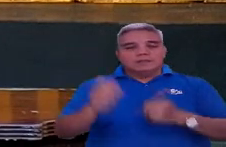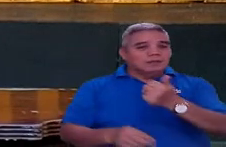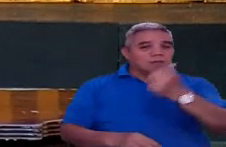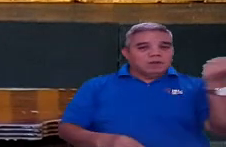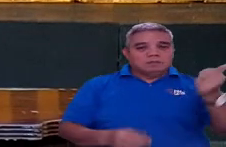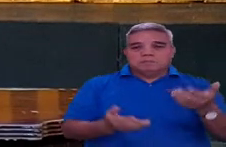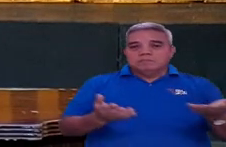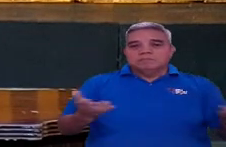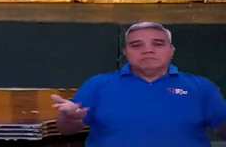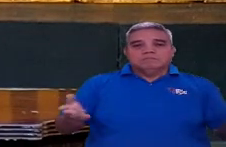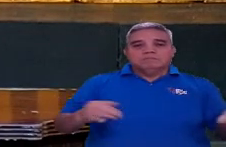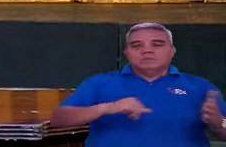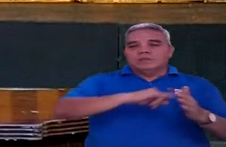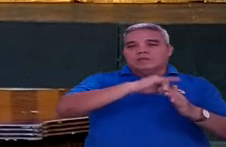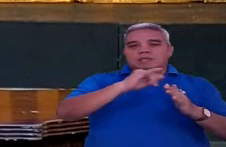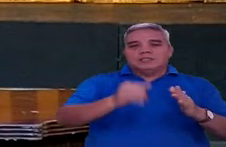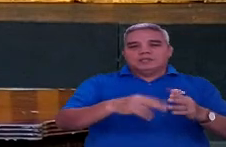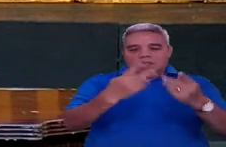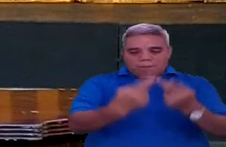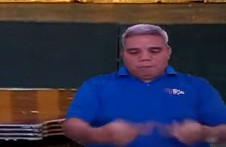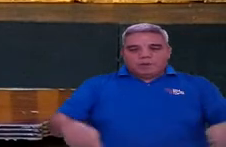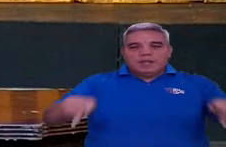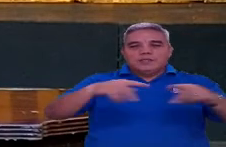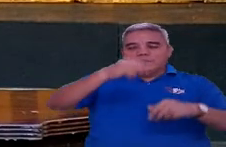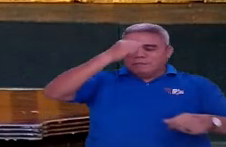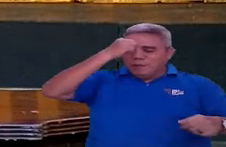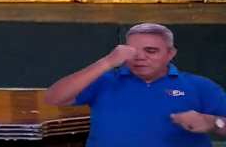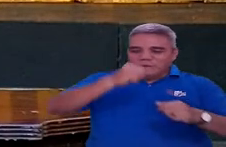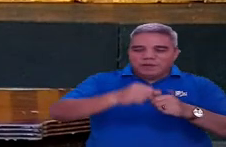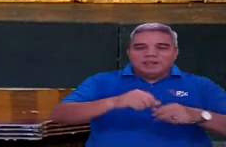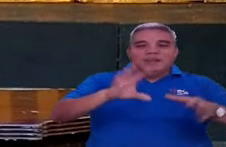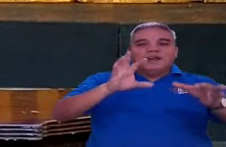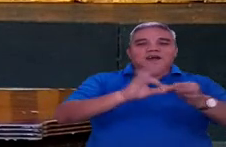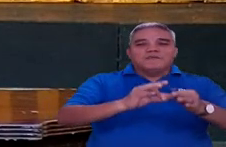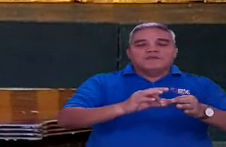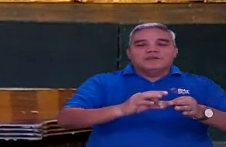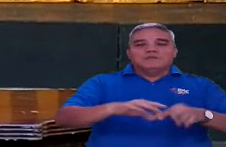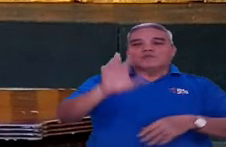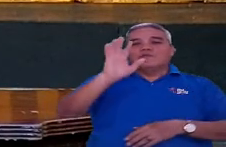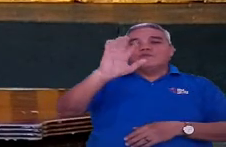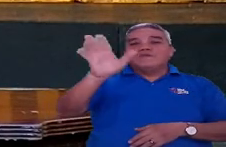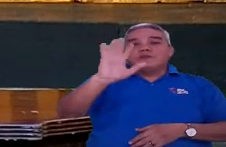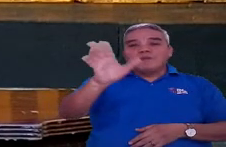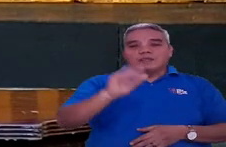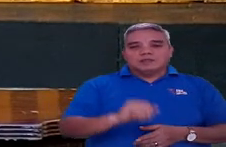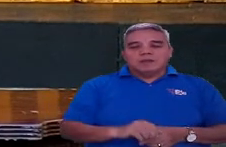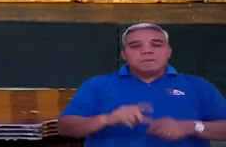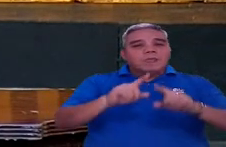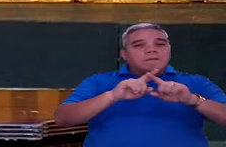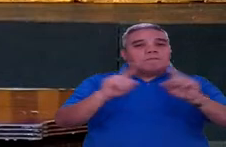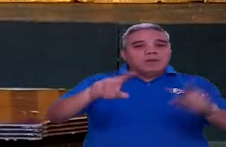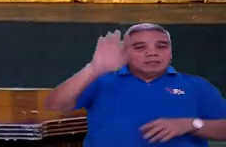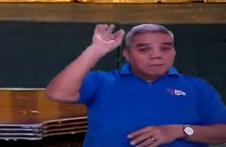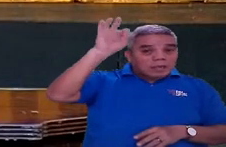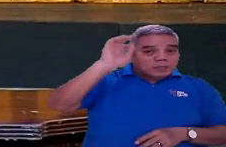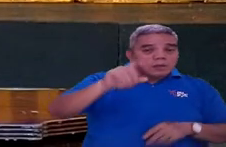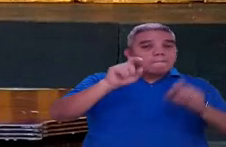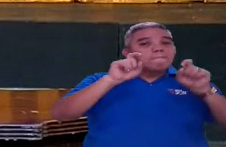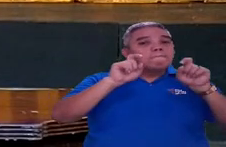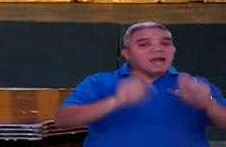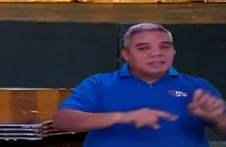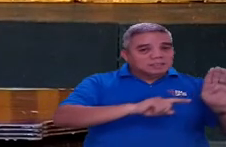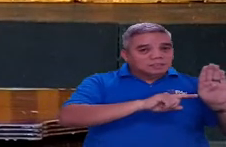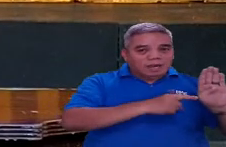is just a precious memory how the Lord have started and blessed that 50 pesos. But a pastor must start